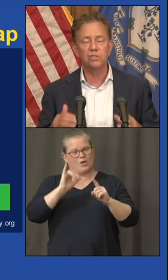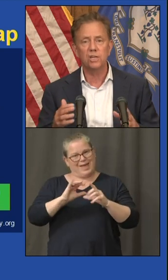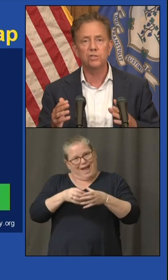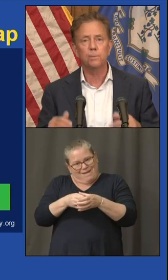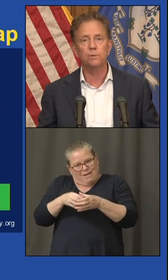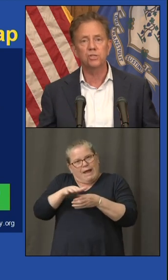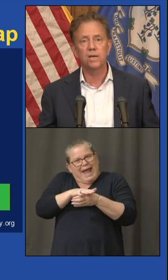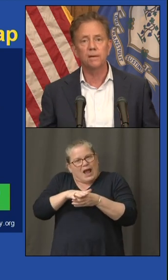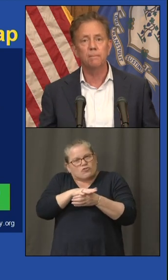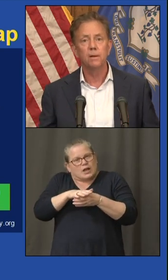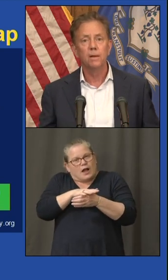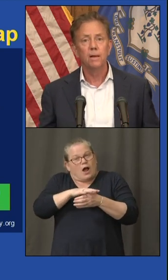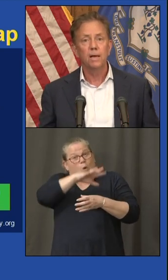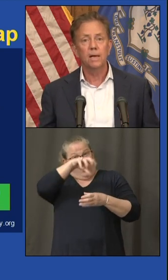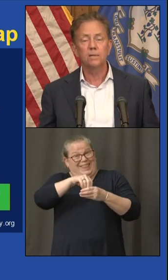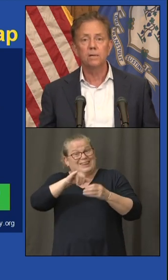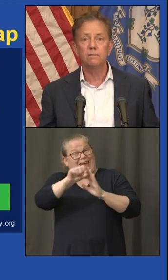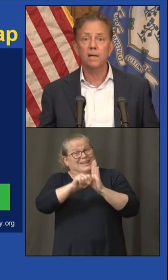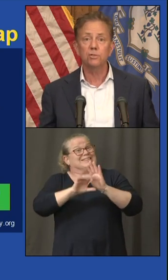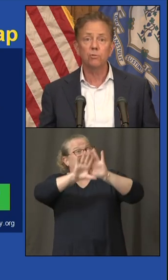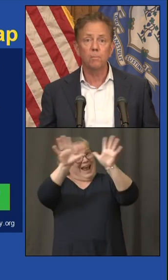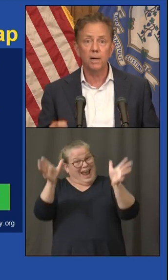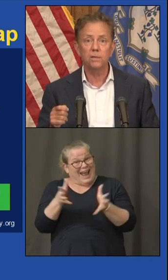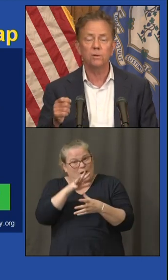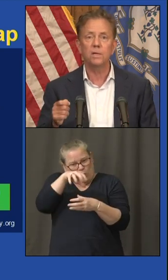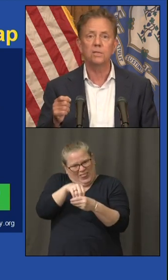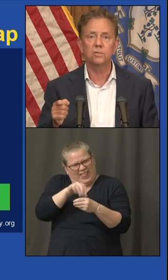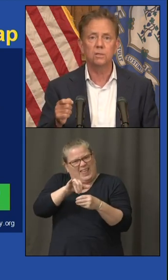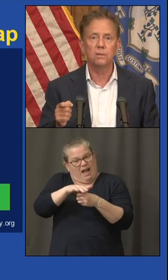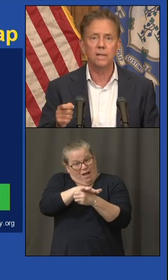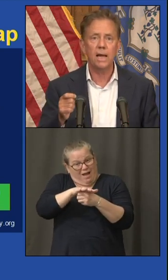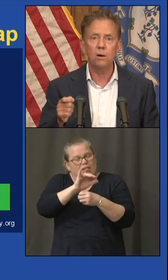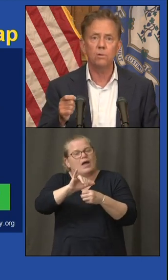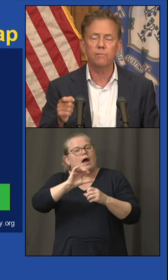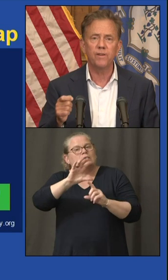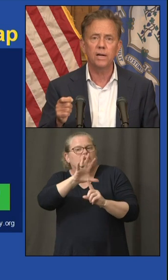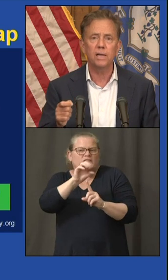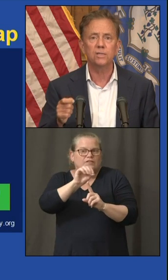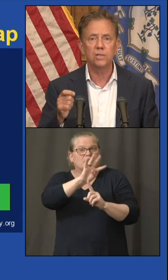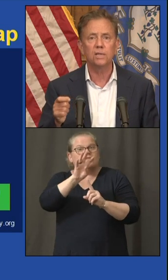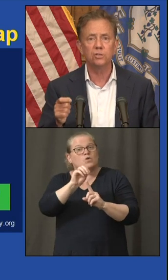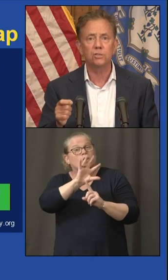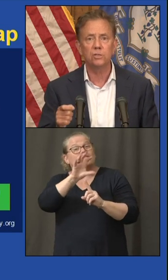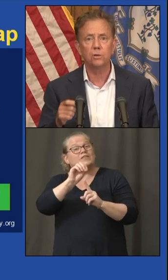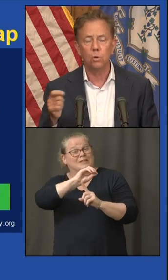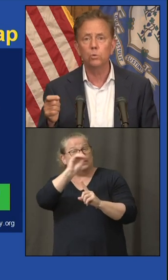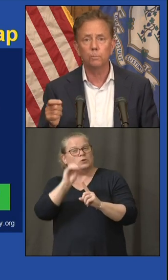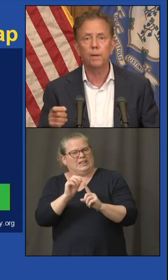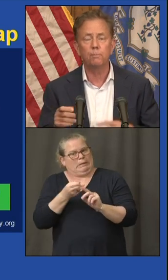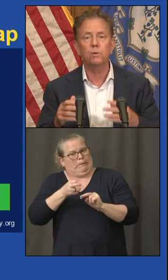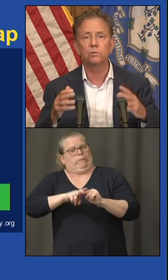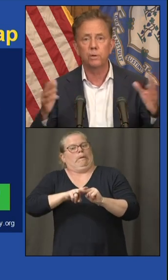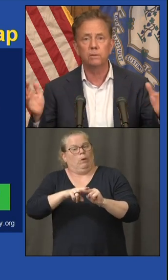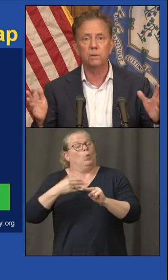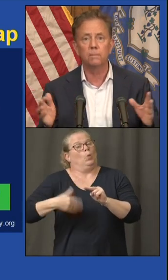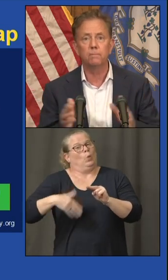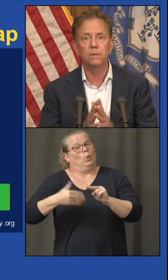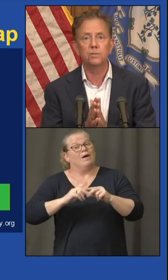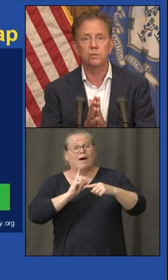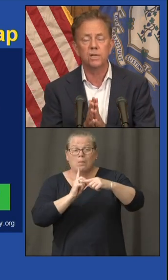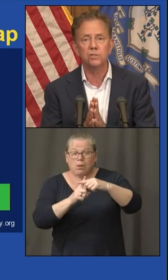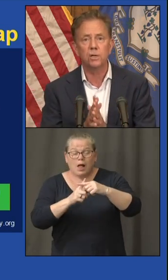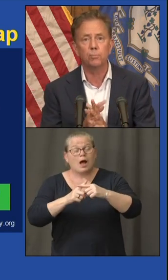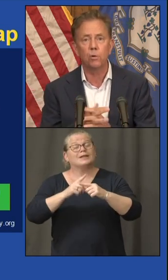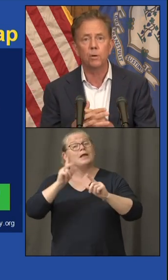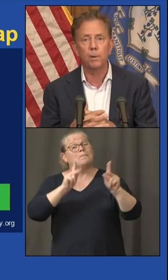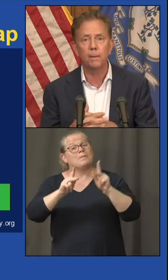50, 60%. And that's a reminder that it's now they're finding it's not just older people as